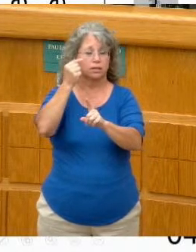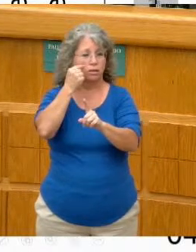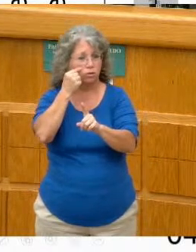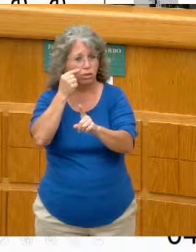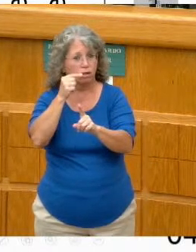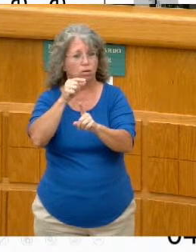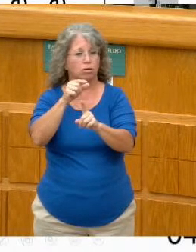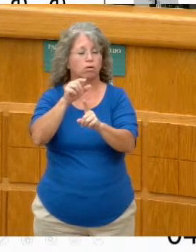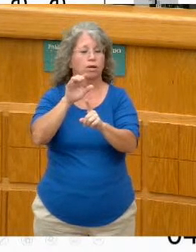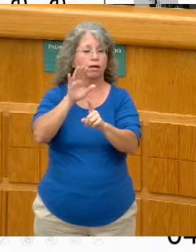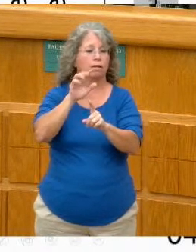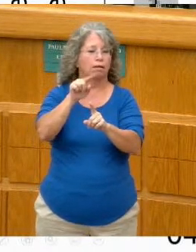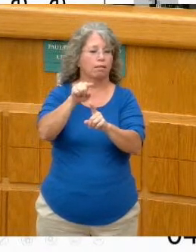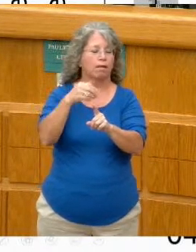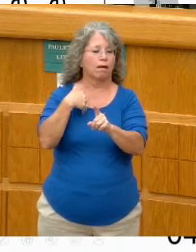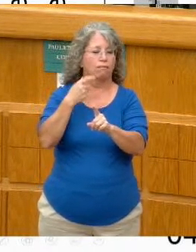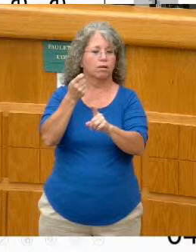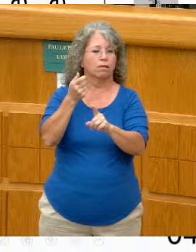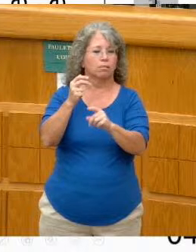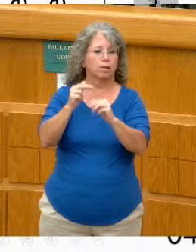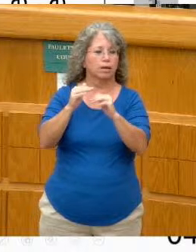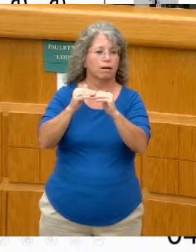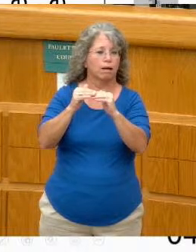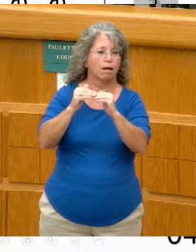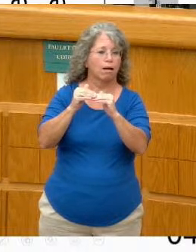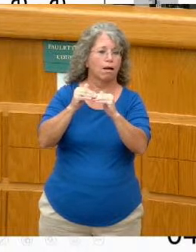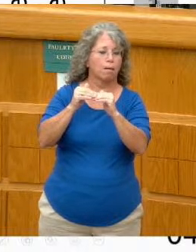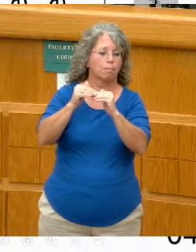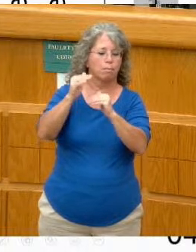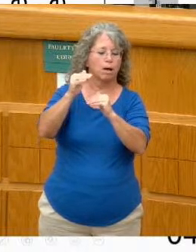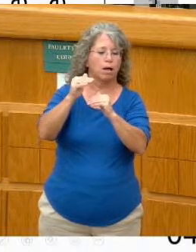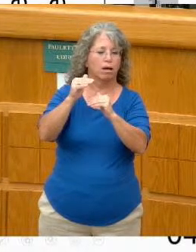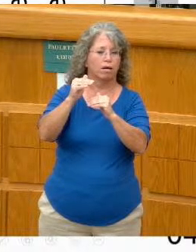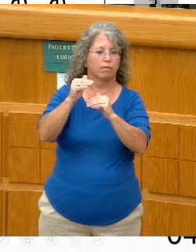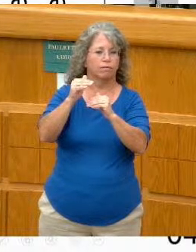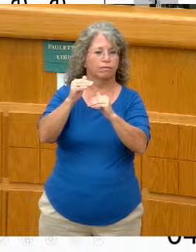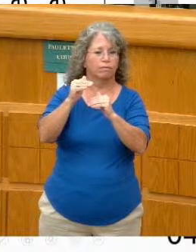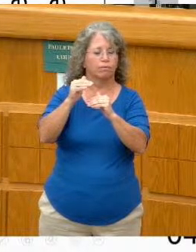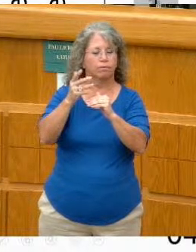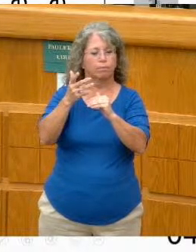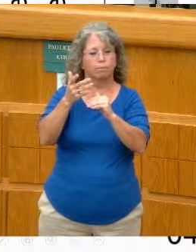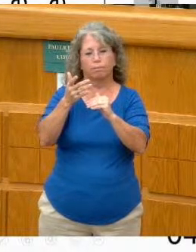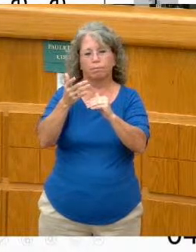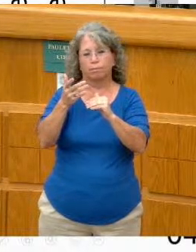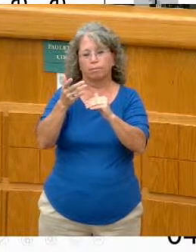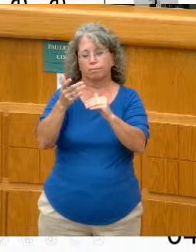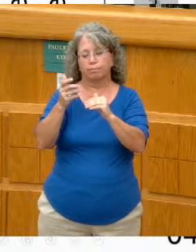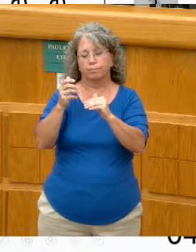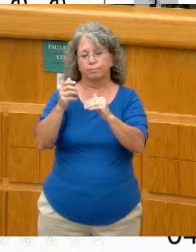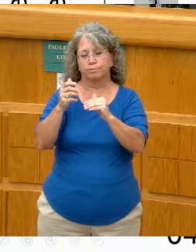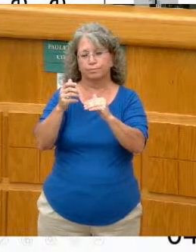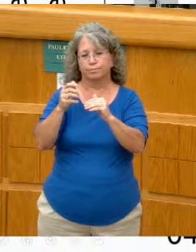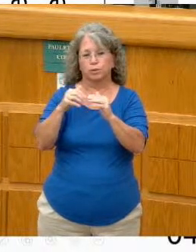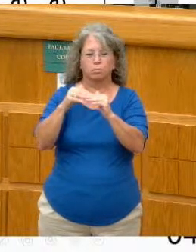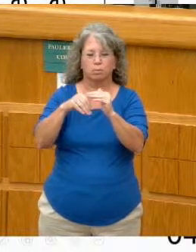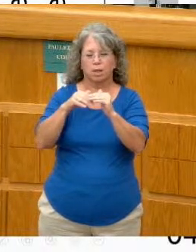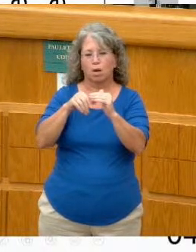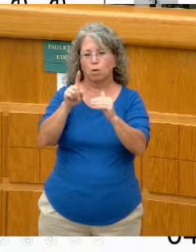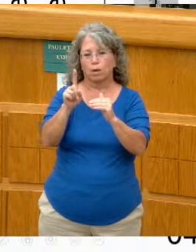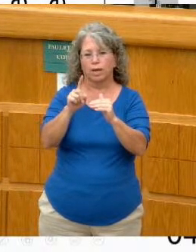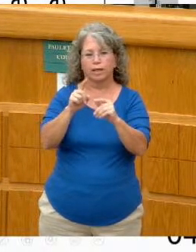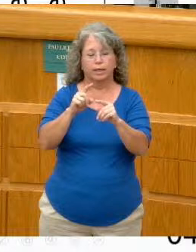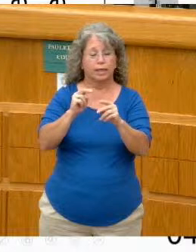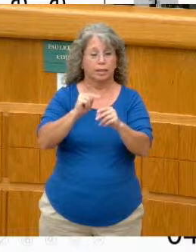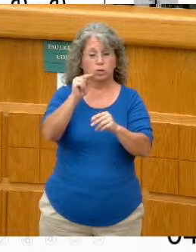little bit higher probability that the transmission rate is below 1. And then up here in the northeast corner of